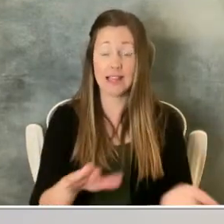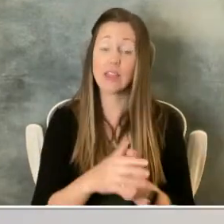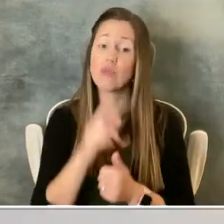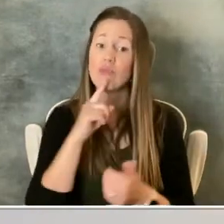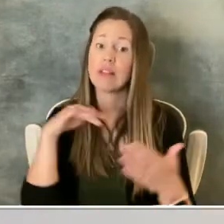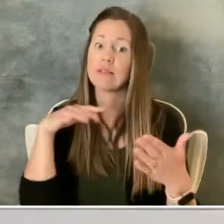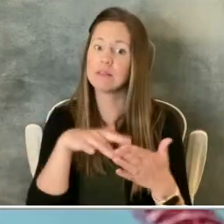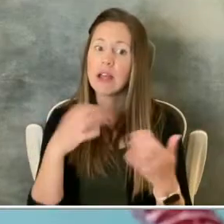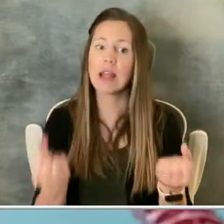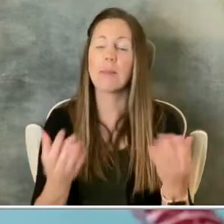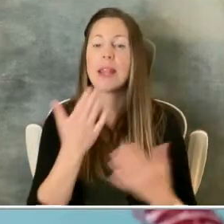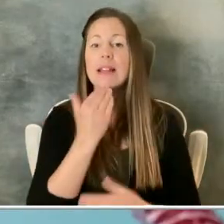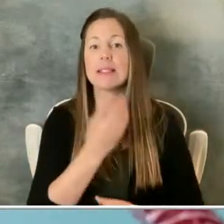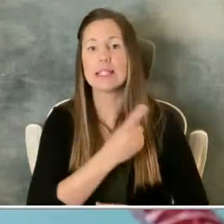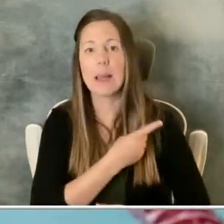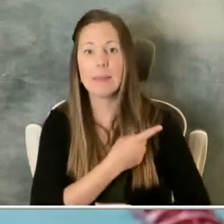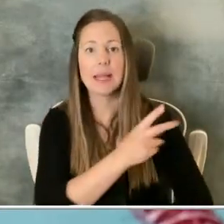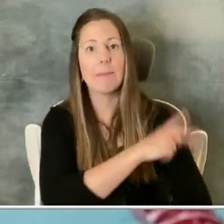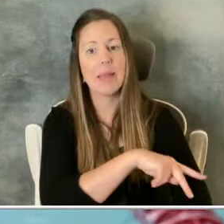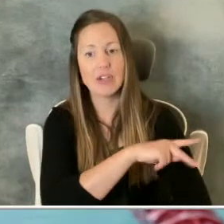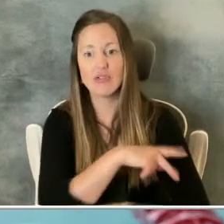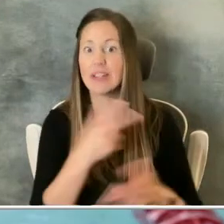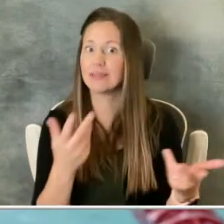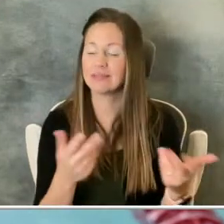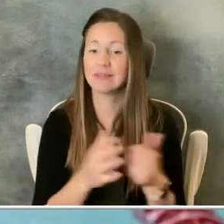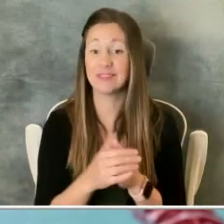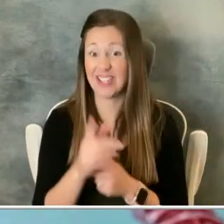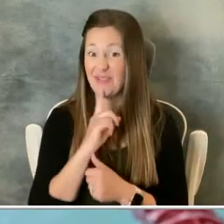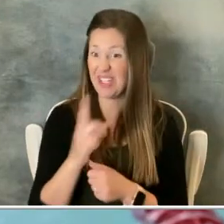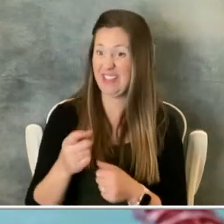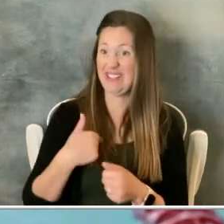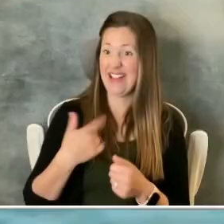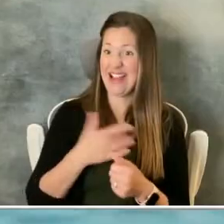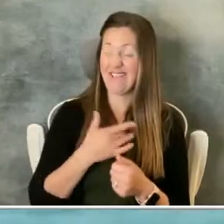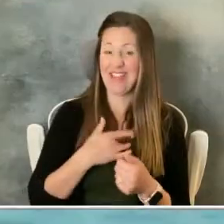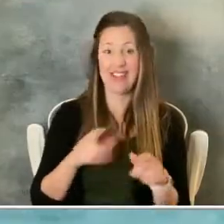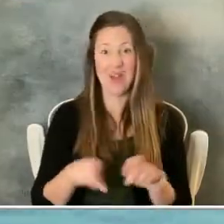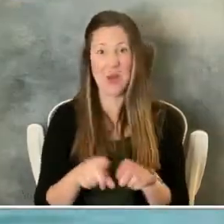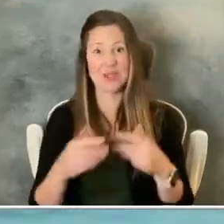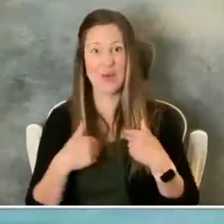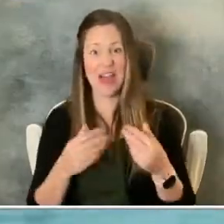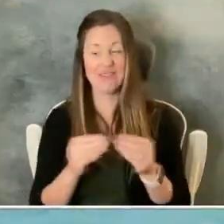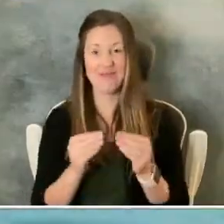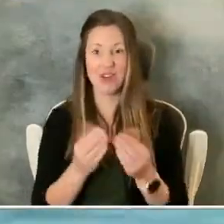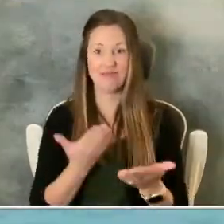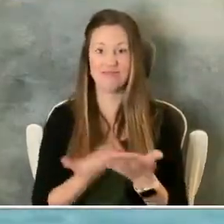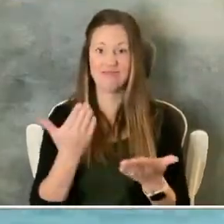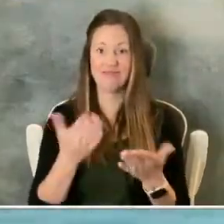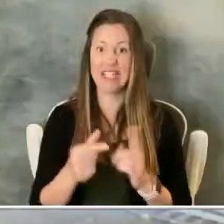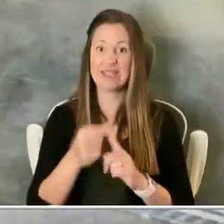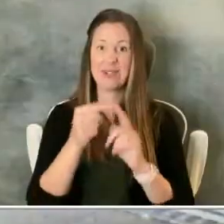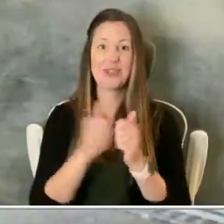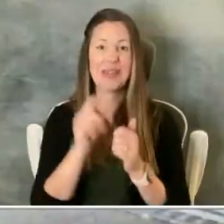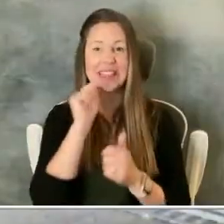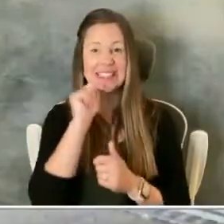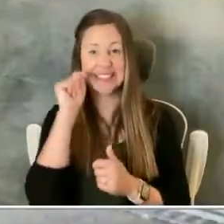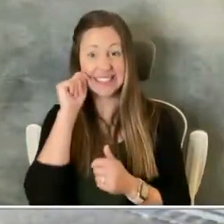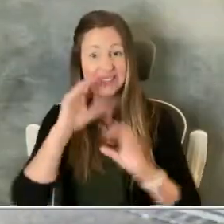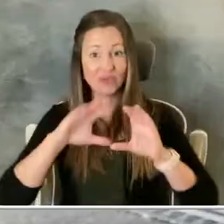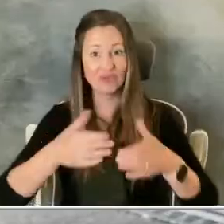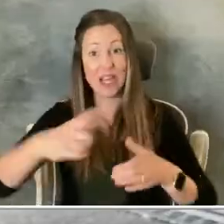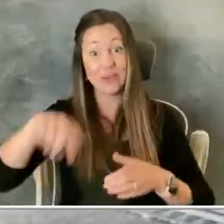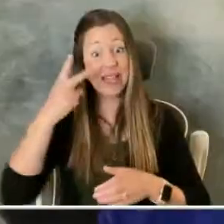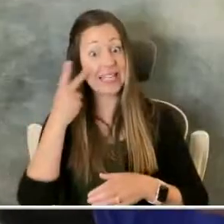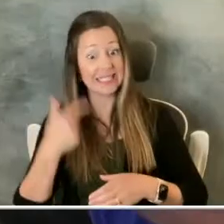patients, obese patients. I think it gives me some credibility, especially with the adolescent crowd, that they see me out here doing these